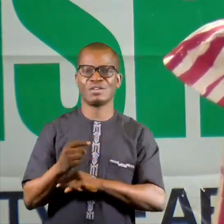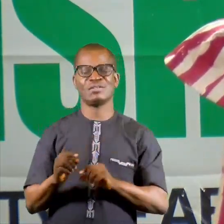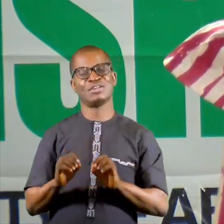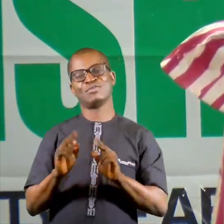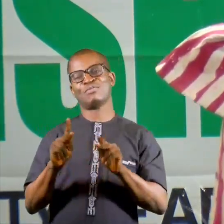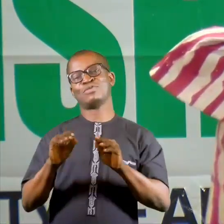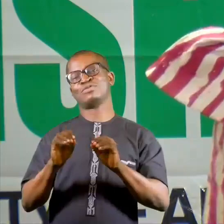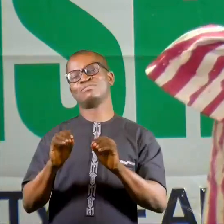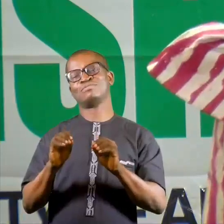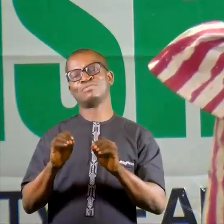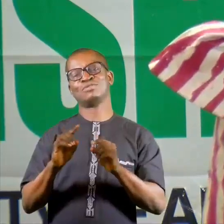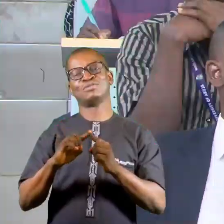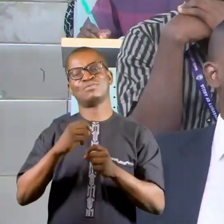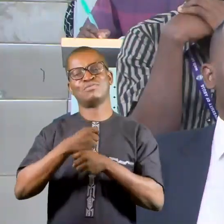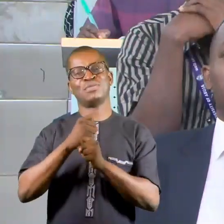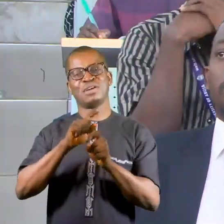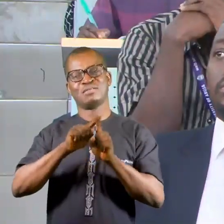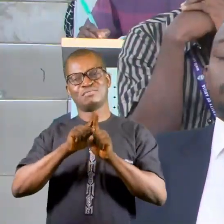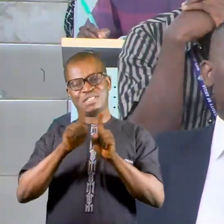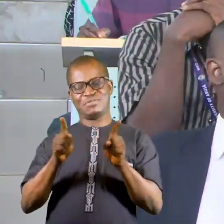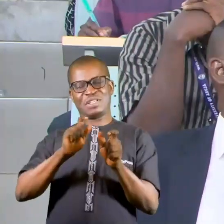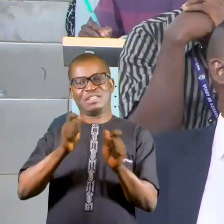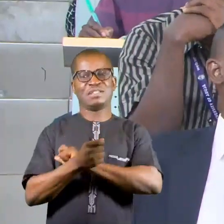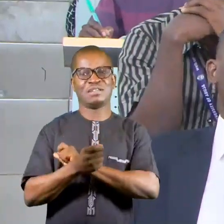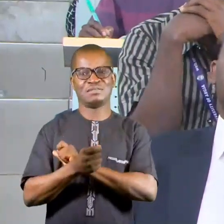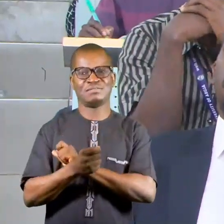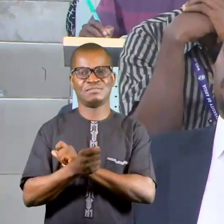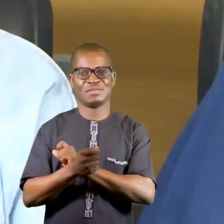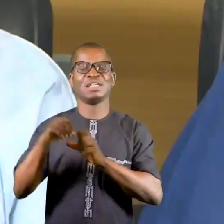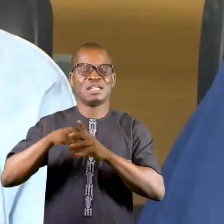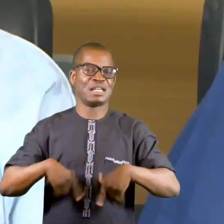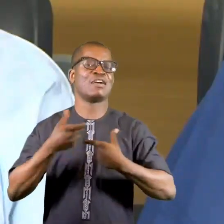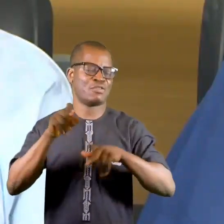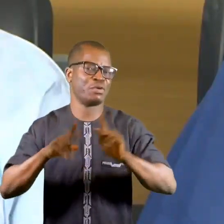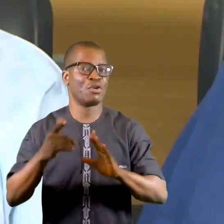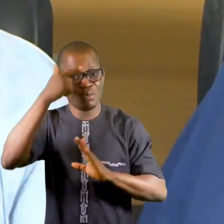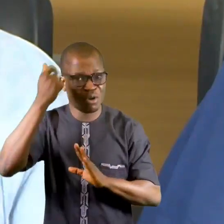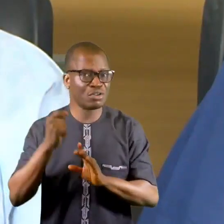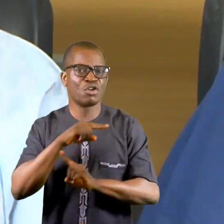a difference in the lives of people. To lead is to lead dangerously,